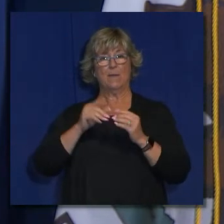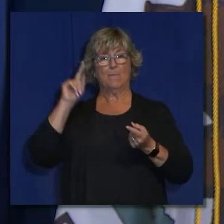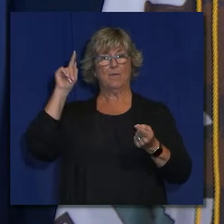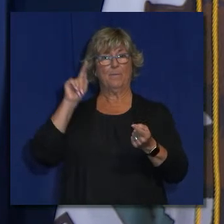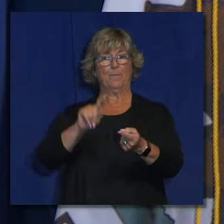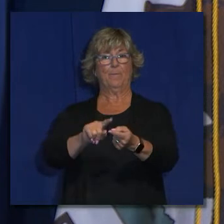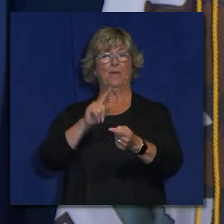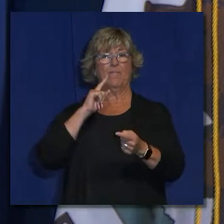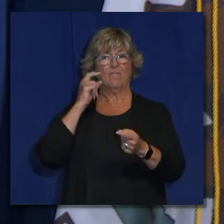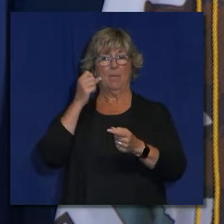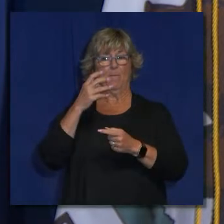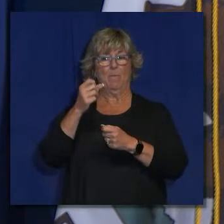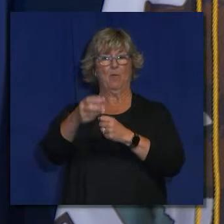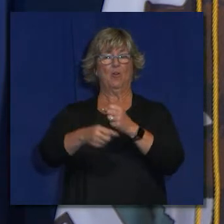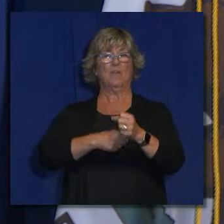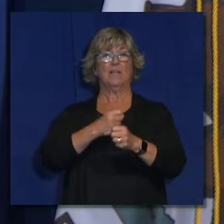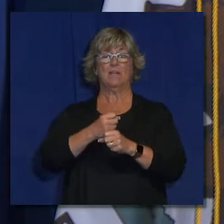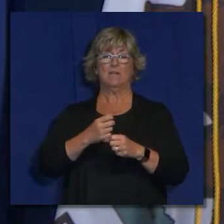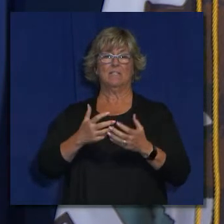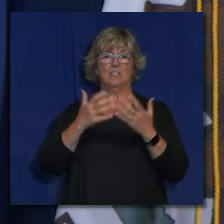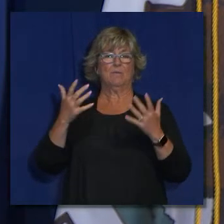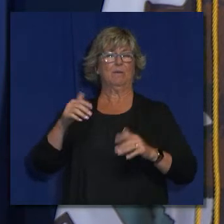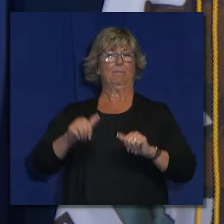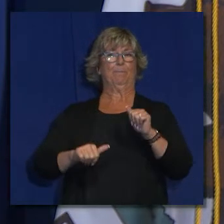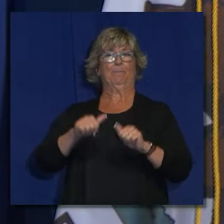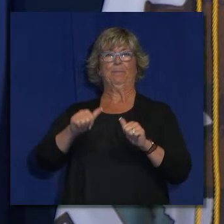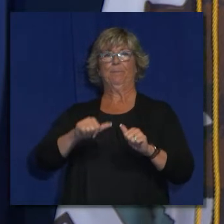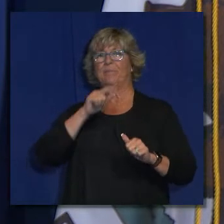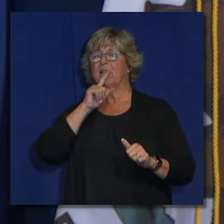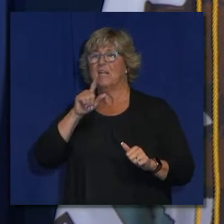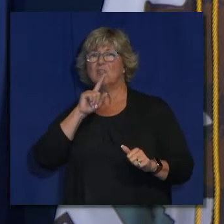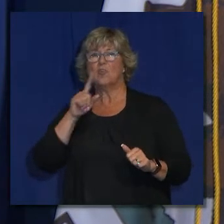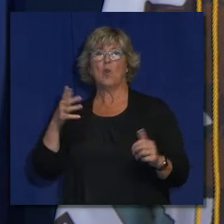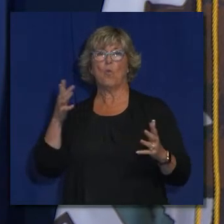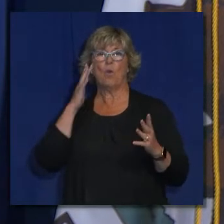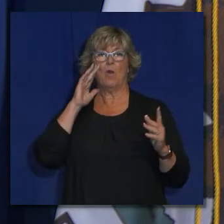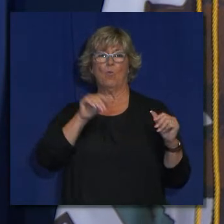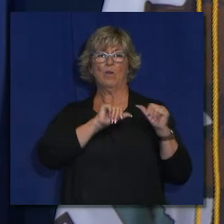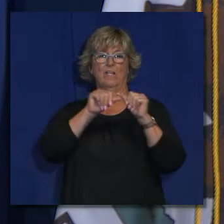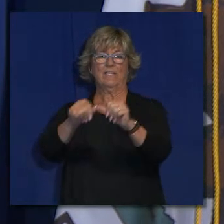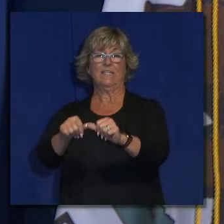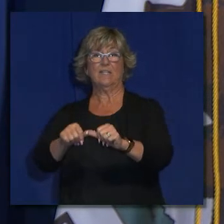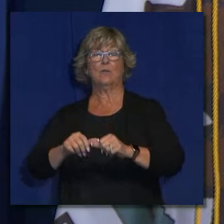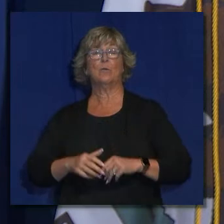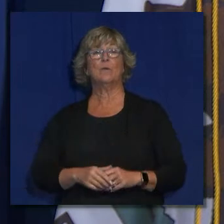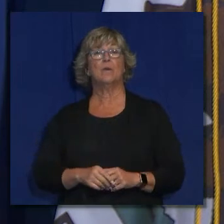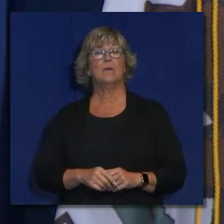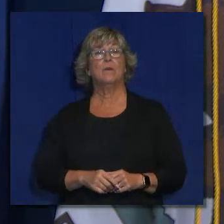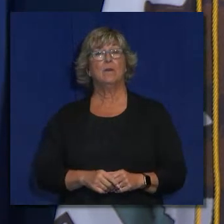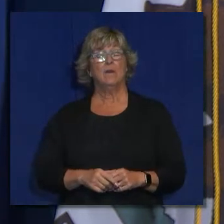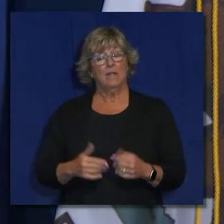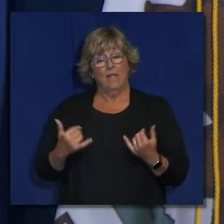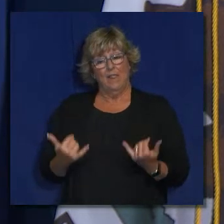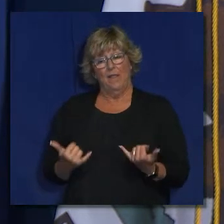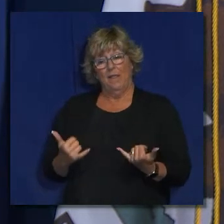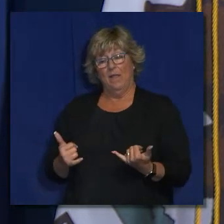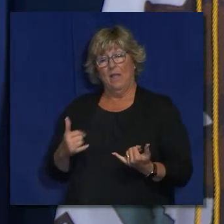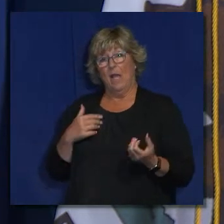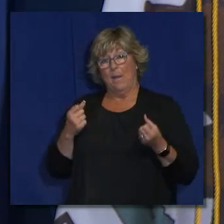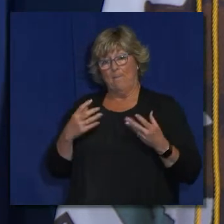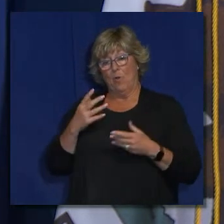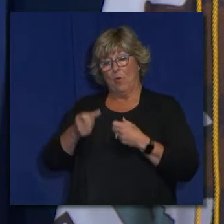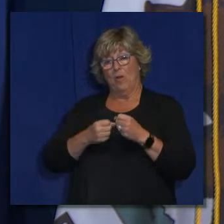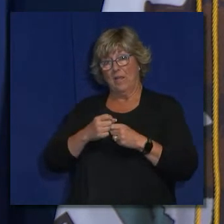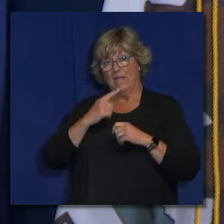for the multi-year just because there's so much uncertainty about what will continue. So at this point, our multi-year